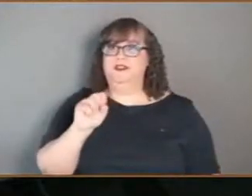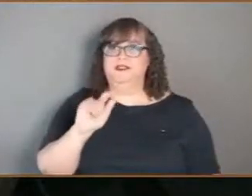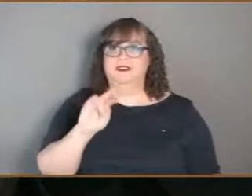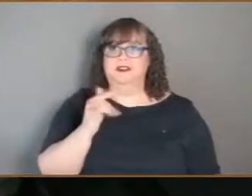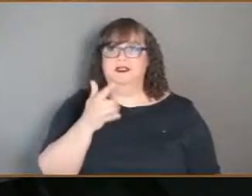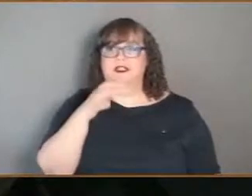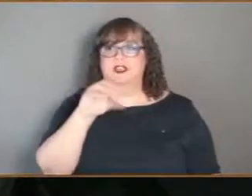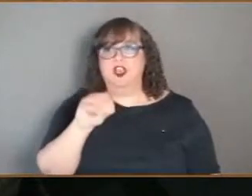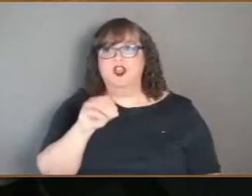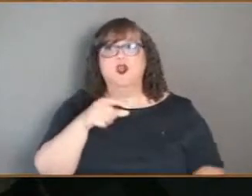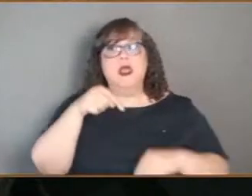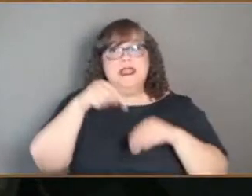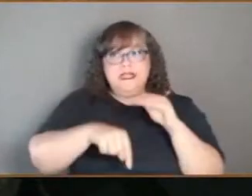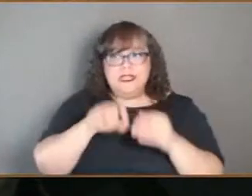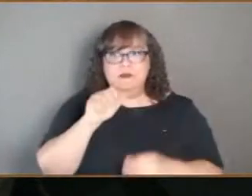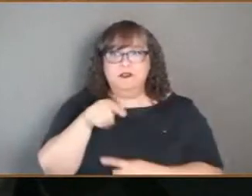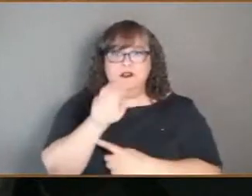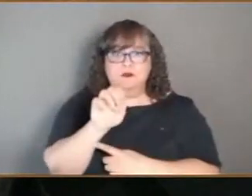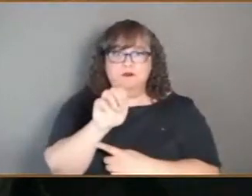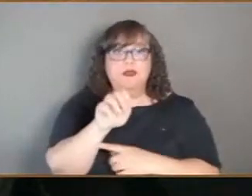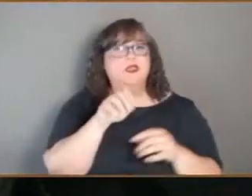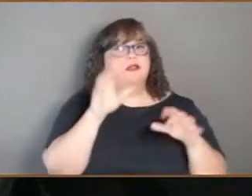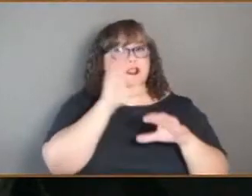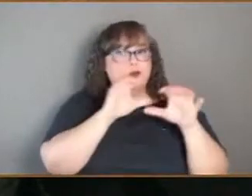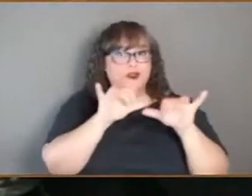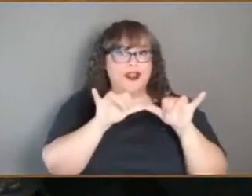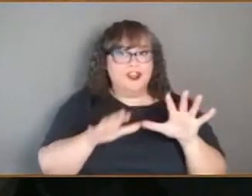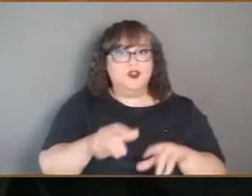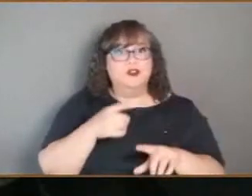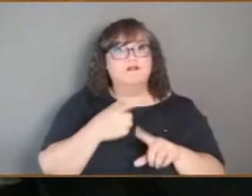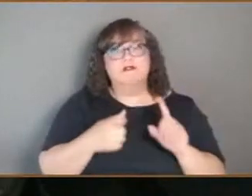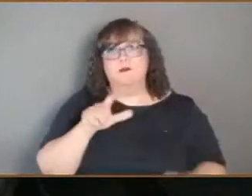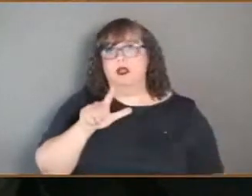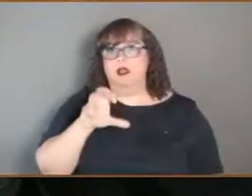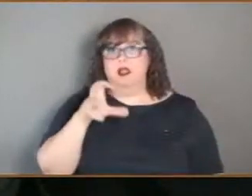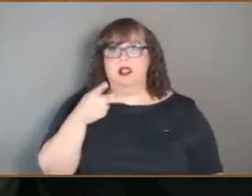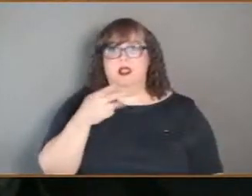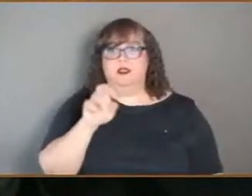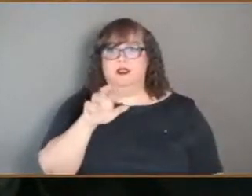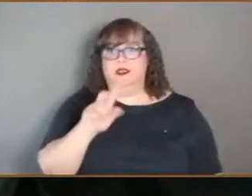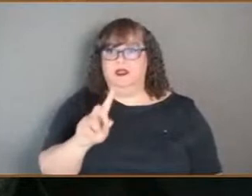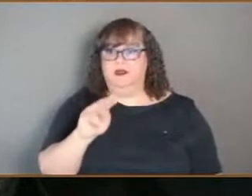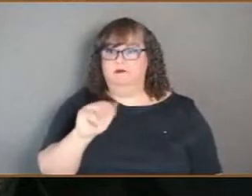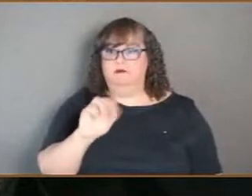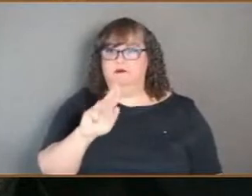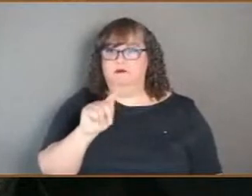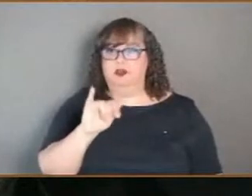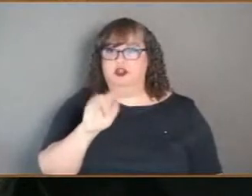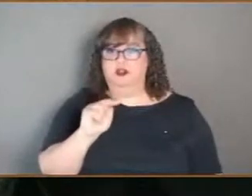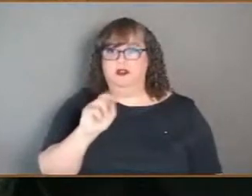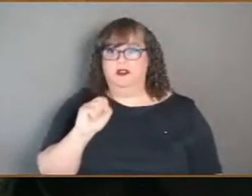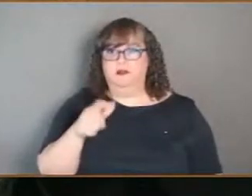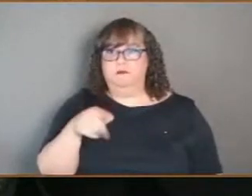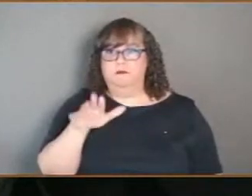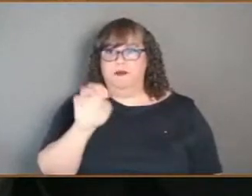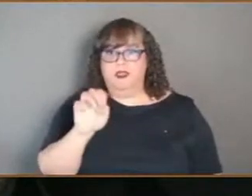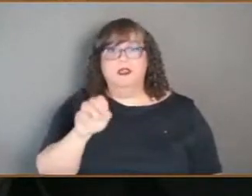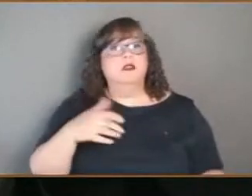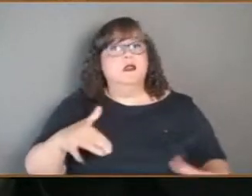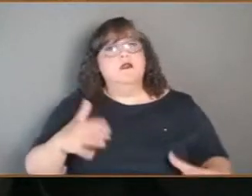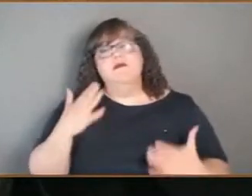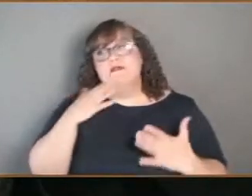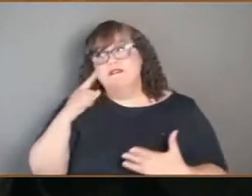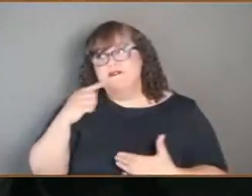Martin Space. Thank you guys for joining me today. Thanks, it's great to be here. Absolutely. And now I want to talk about the fact that, NASA has visited